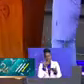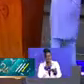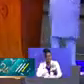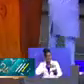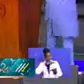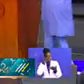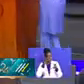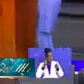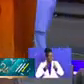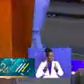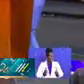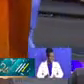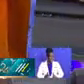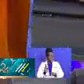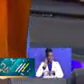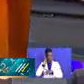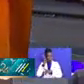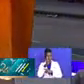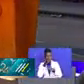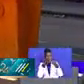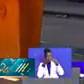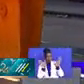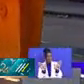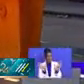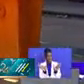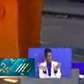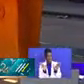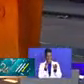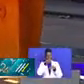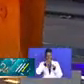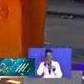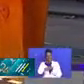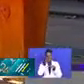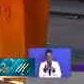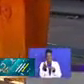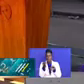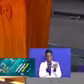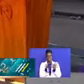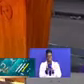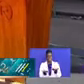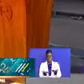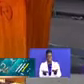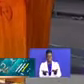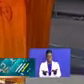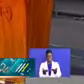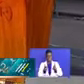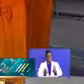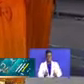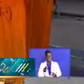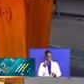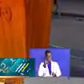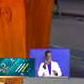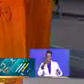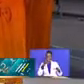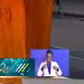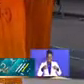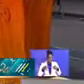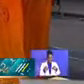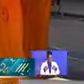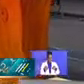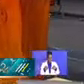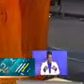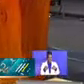spiritually physically will be open in in the name of Jesus somebody say I receive